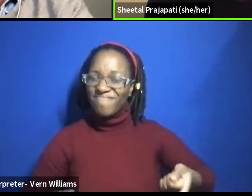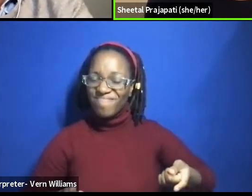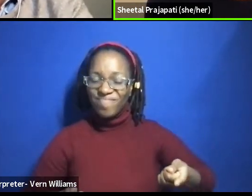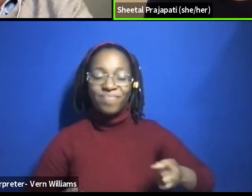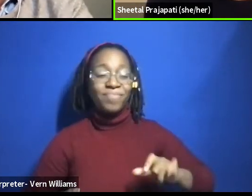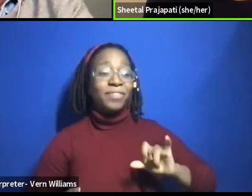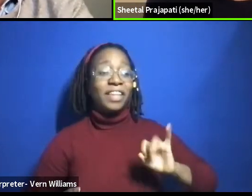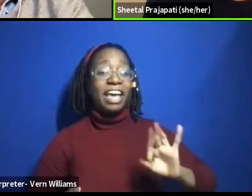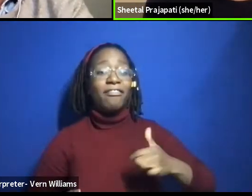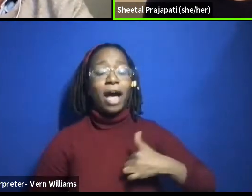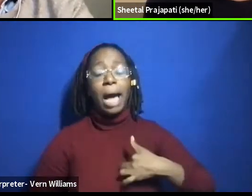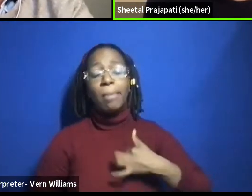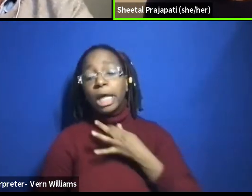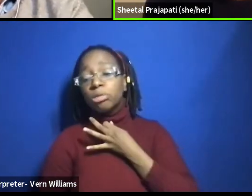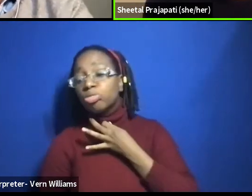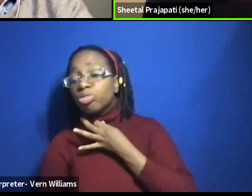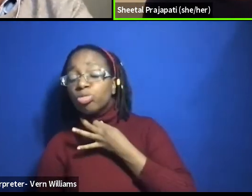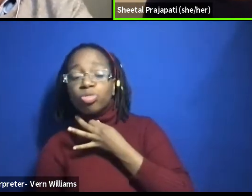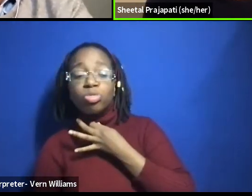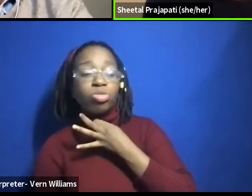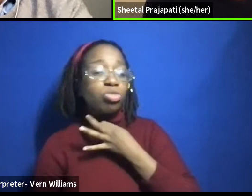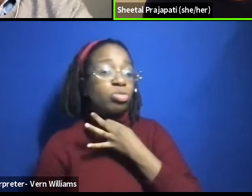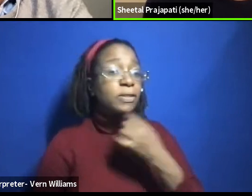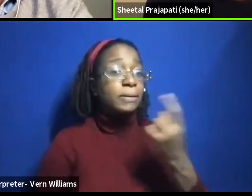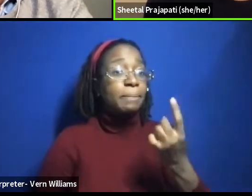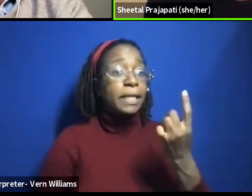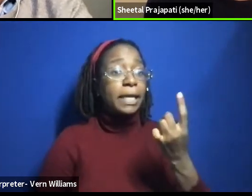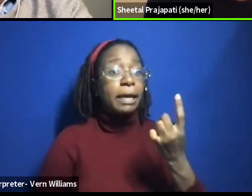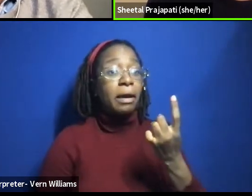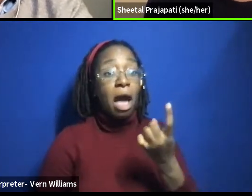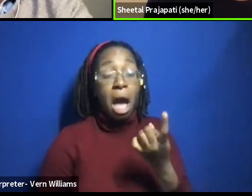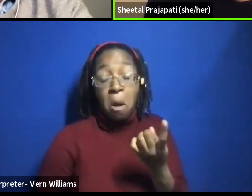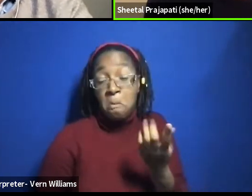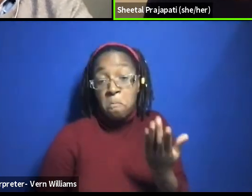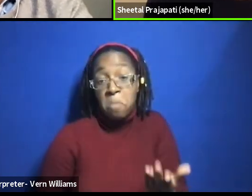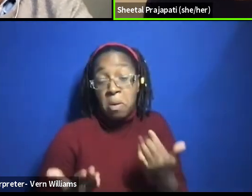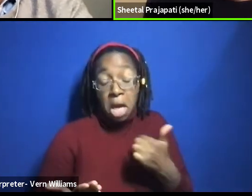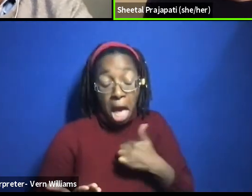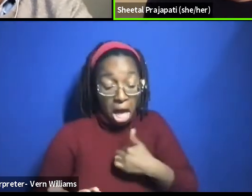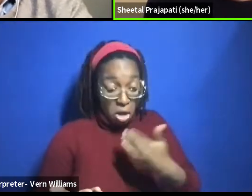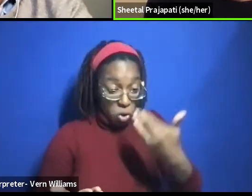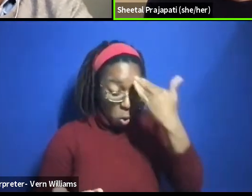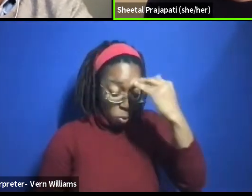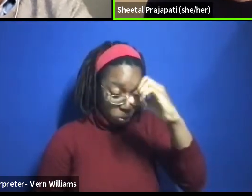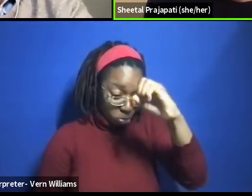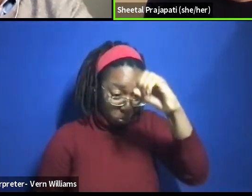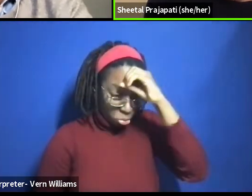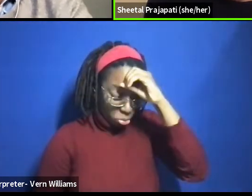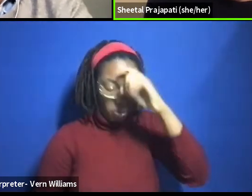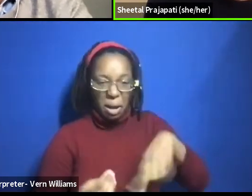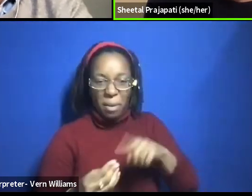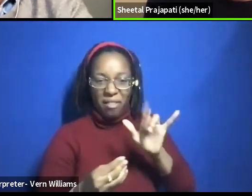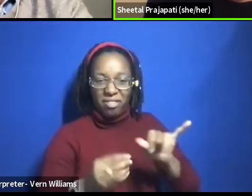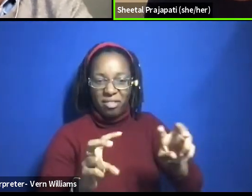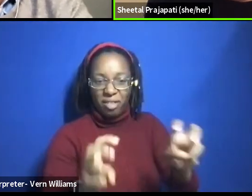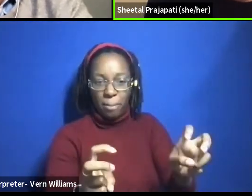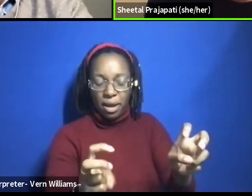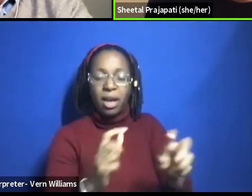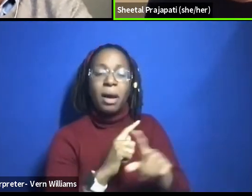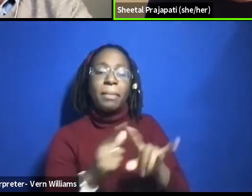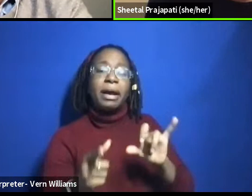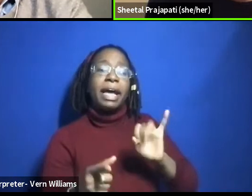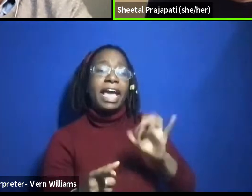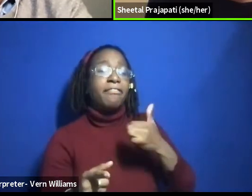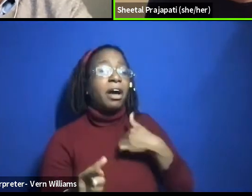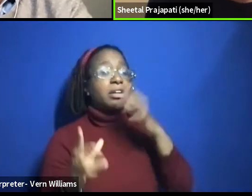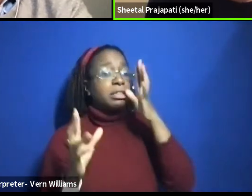have a curiosity about something, even if I don't know anything about it, if I put myself in that situation, usually the outcome will